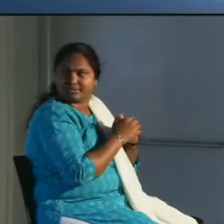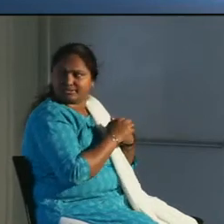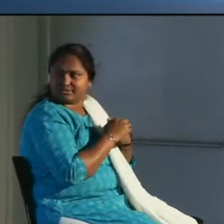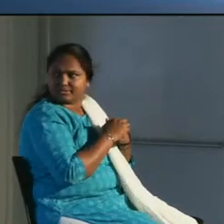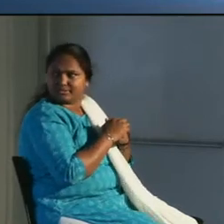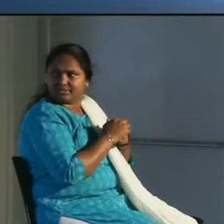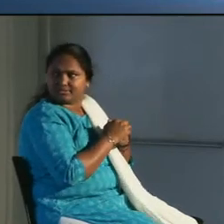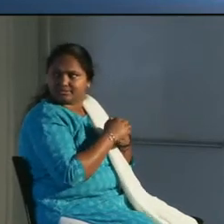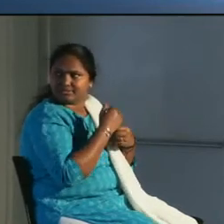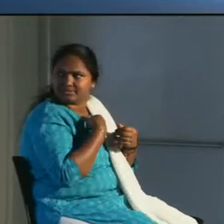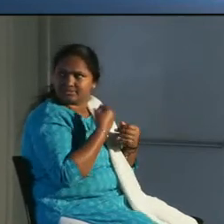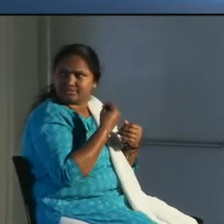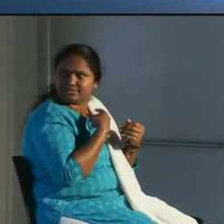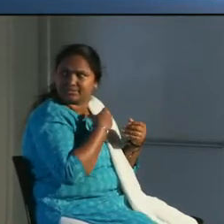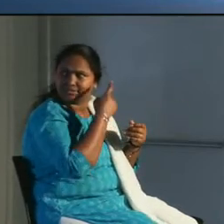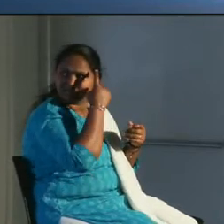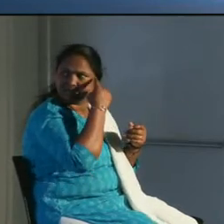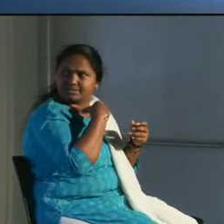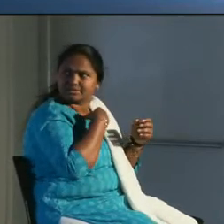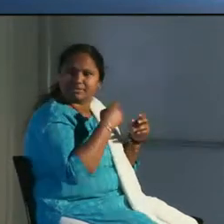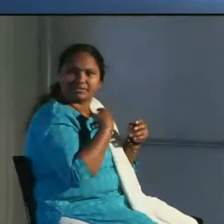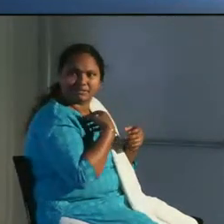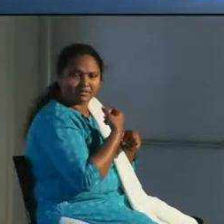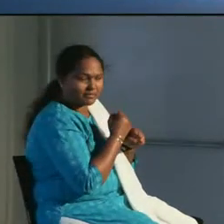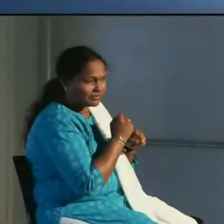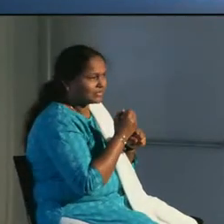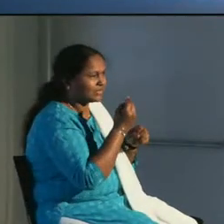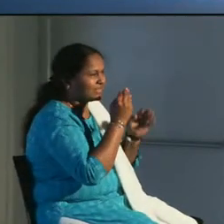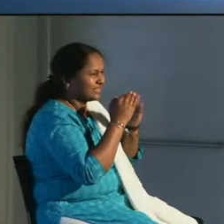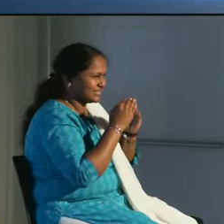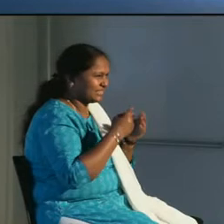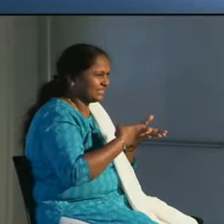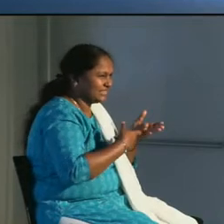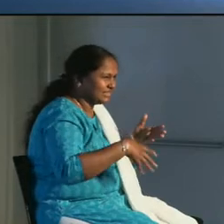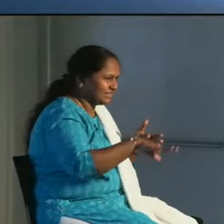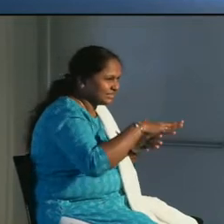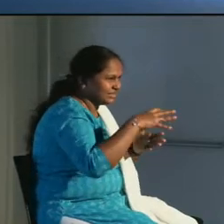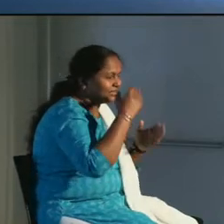This is a piece I did in Mahi, and it's a very dense neighborhood.